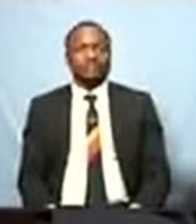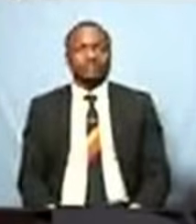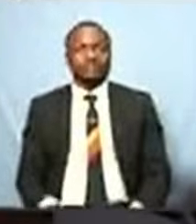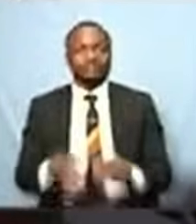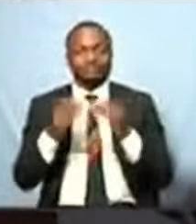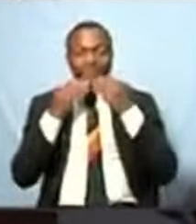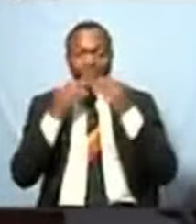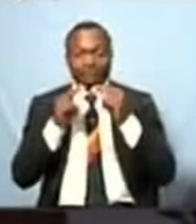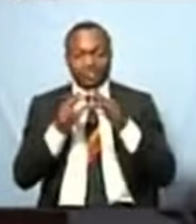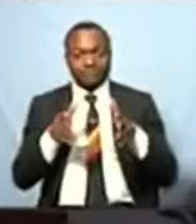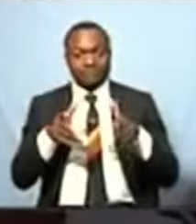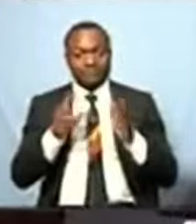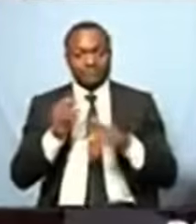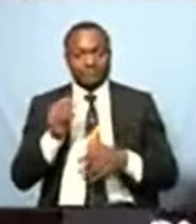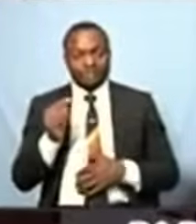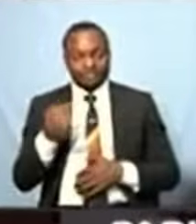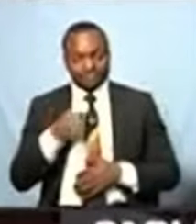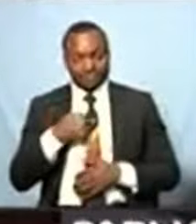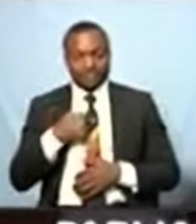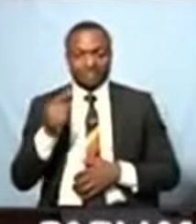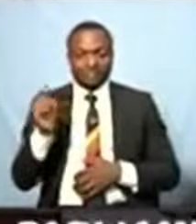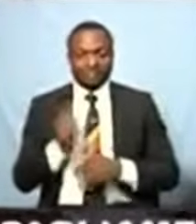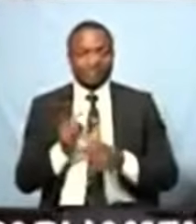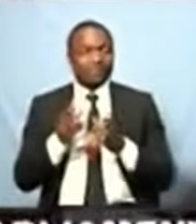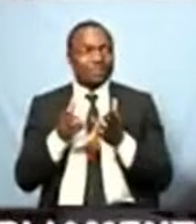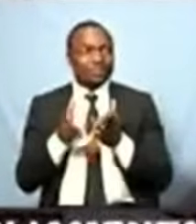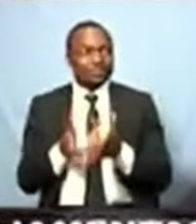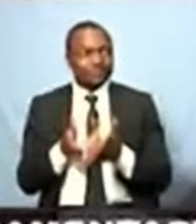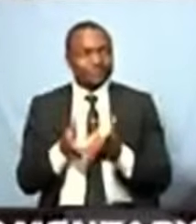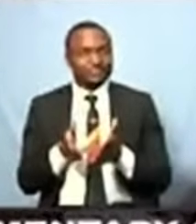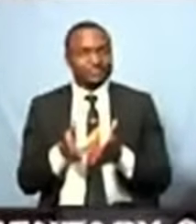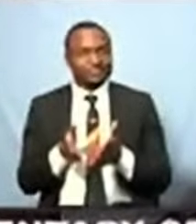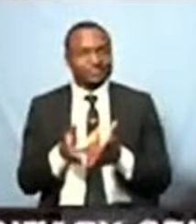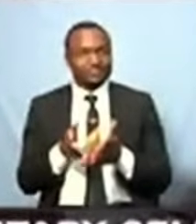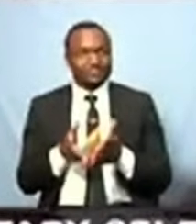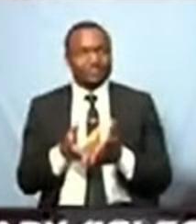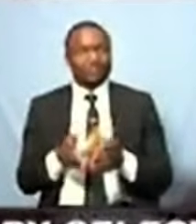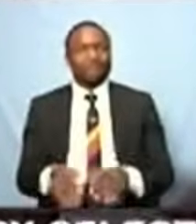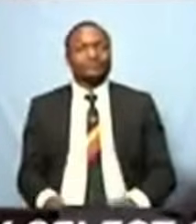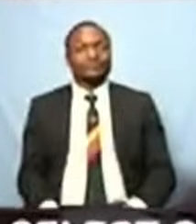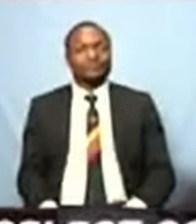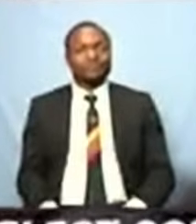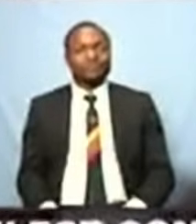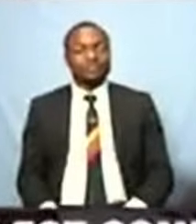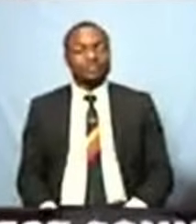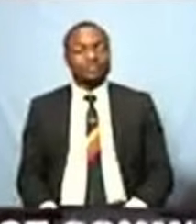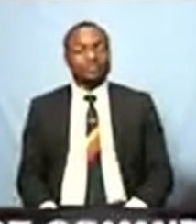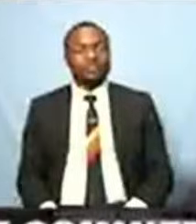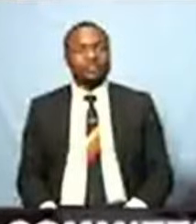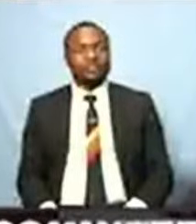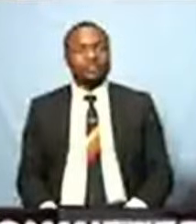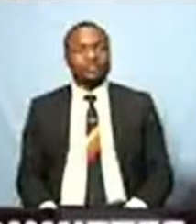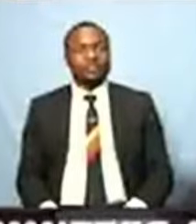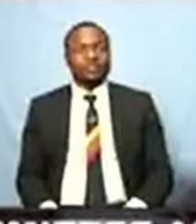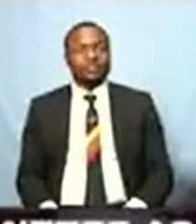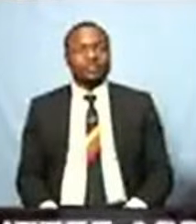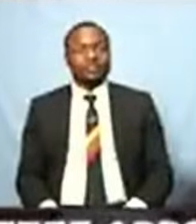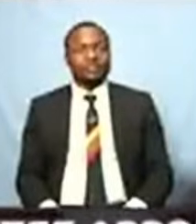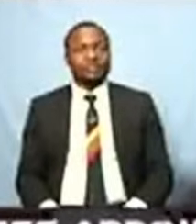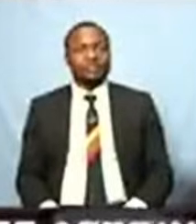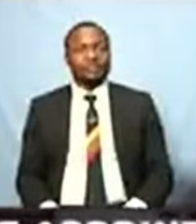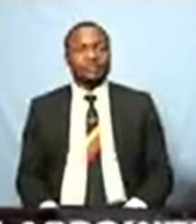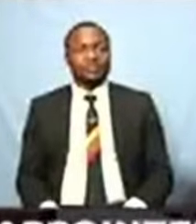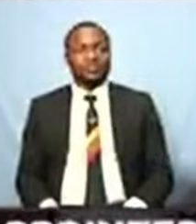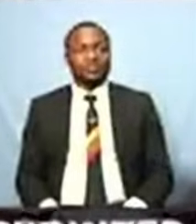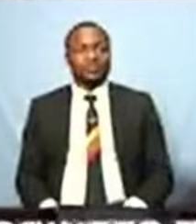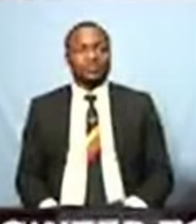thank you so much for allowing me to be here, to possibly 6 clauses in